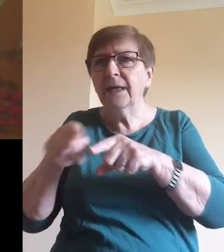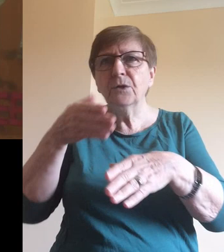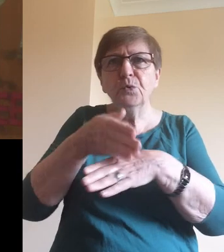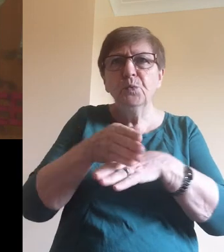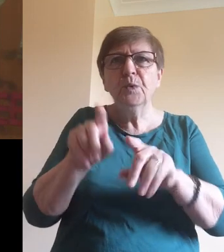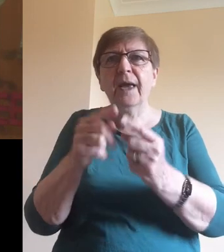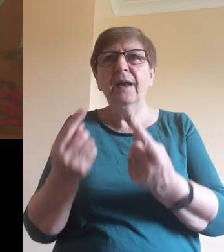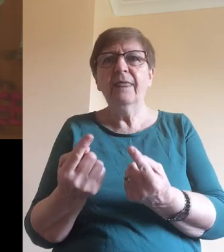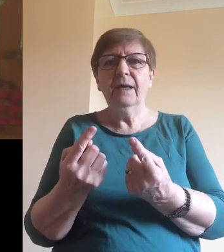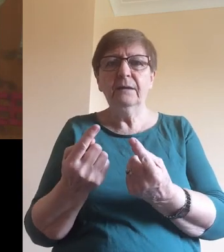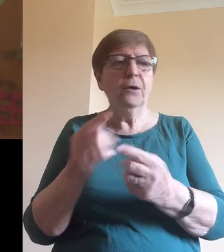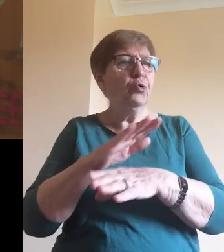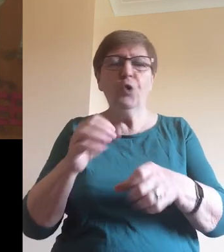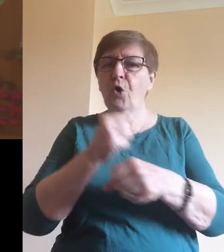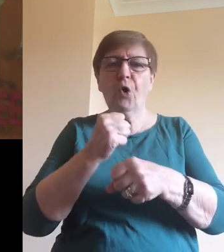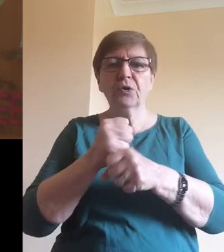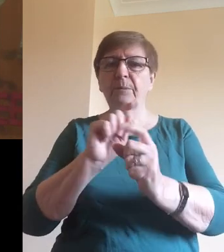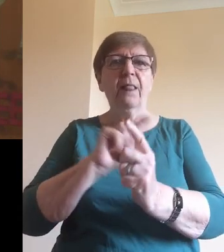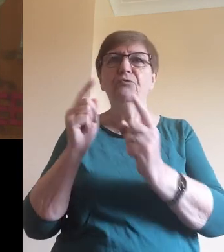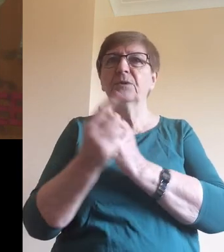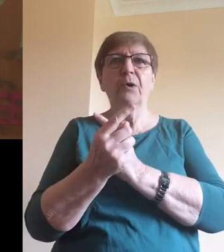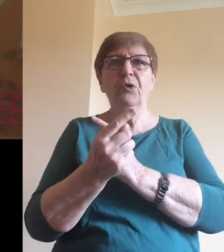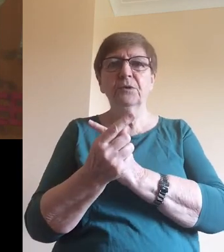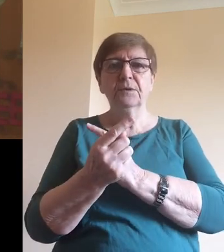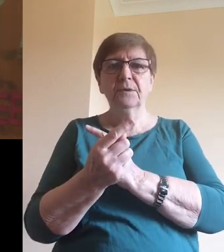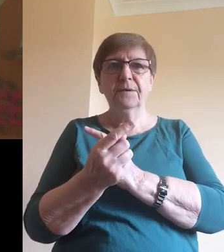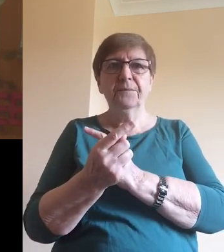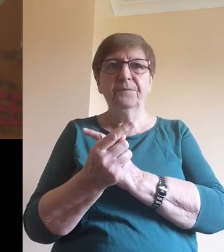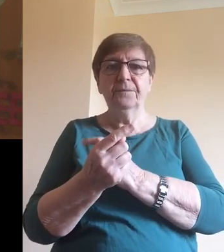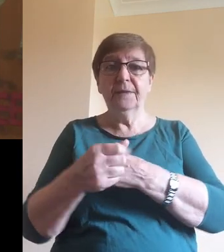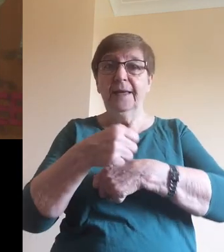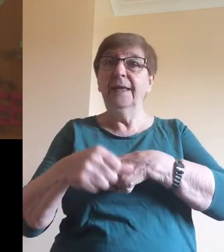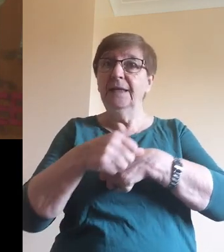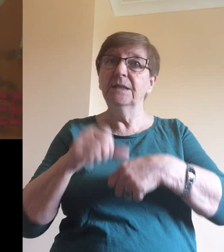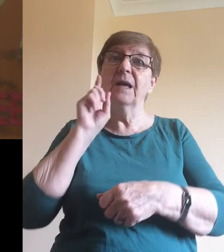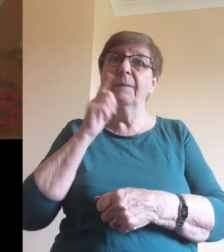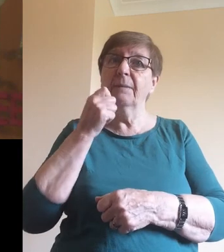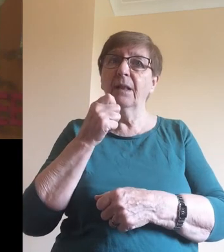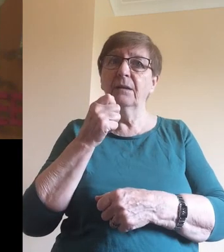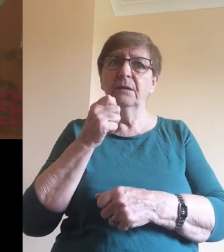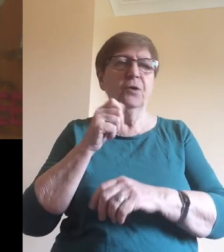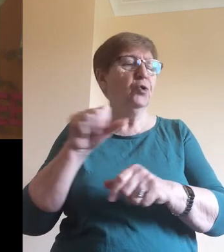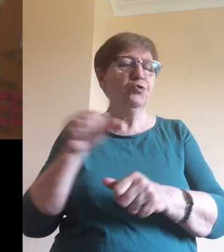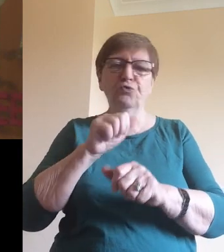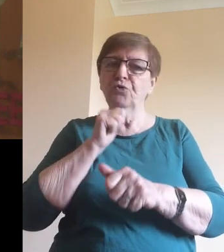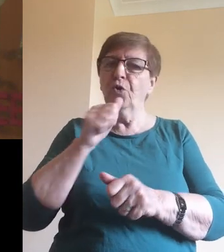gospel responses to anything at all. They are not what Easter people are called to do.